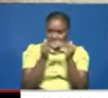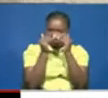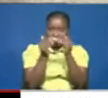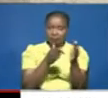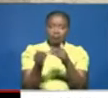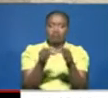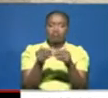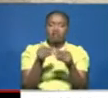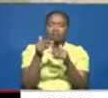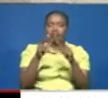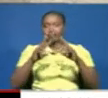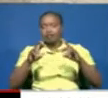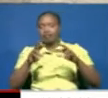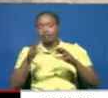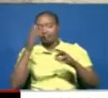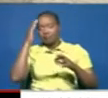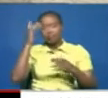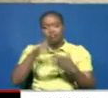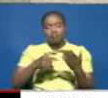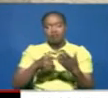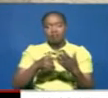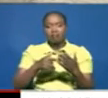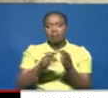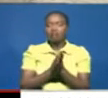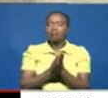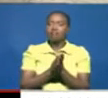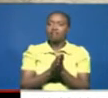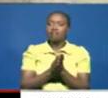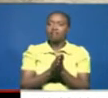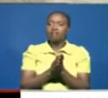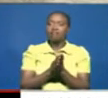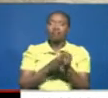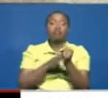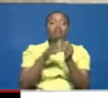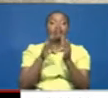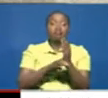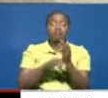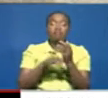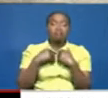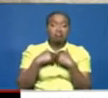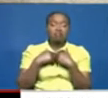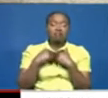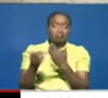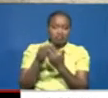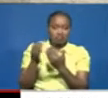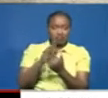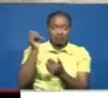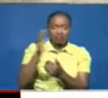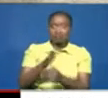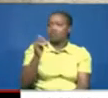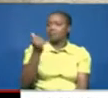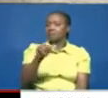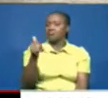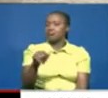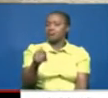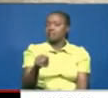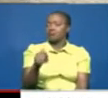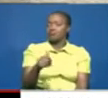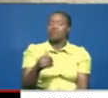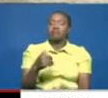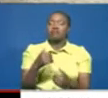I discovered it's because we have not had leadership that really cares for Kenya. We have not had leadership